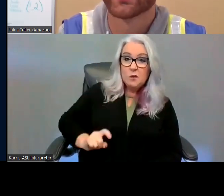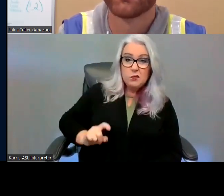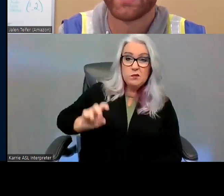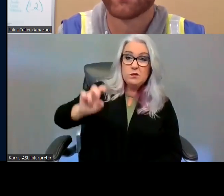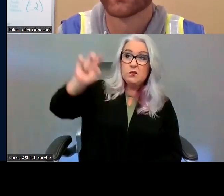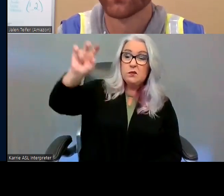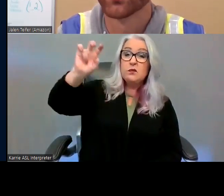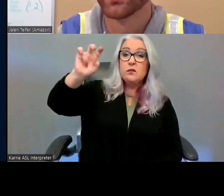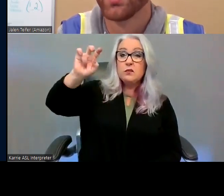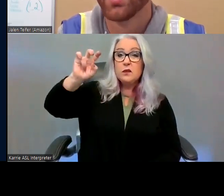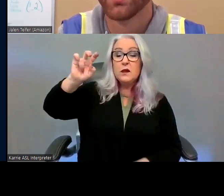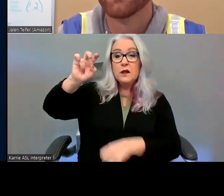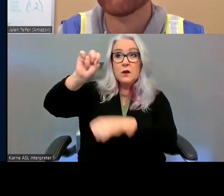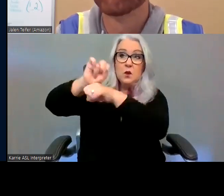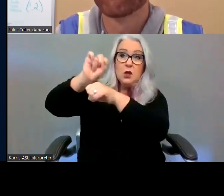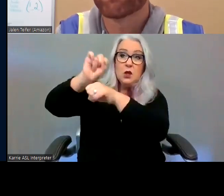that's where you're going to be handling more